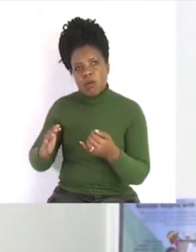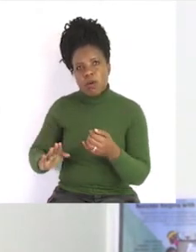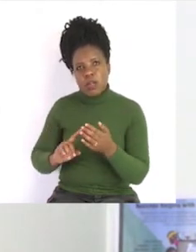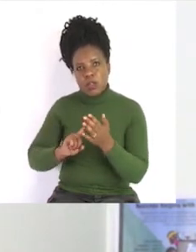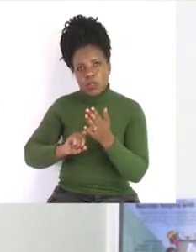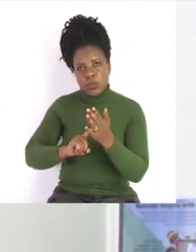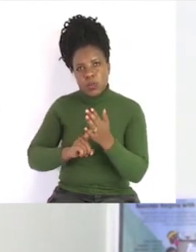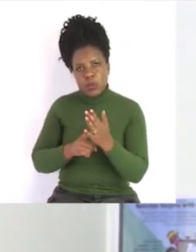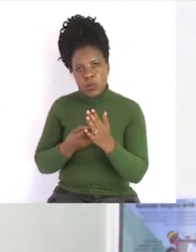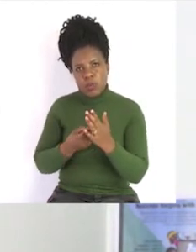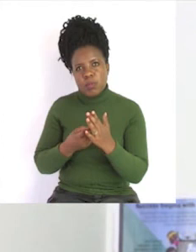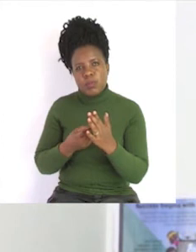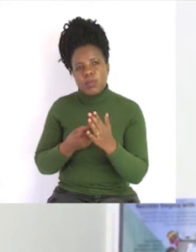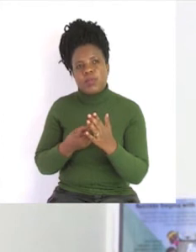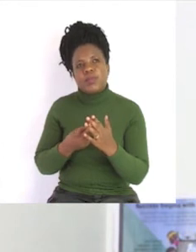call placeholders.